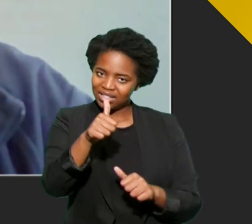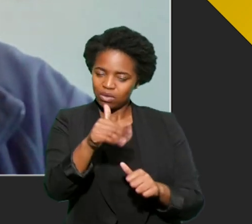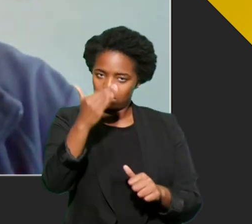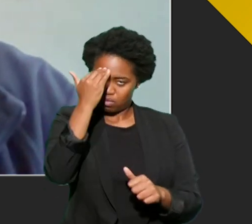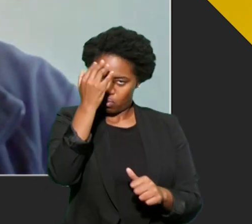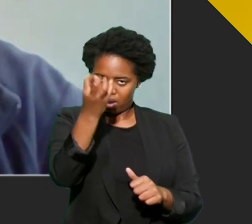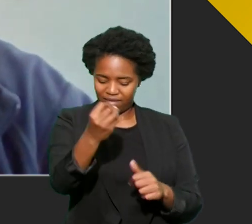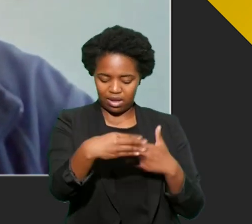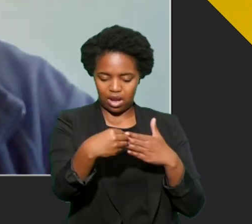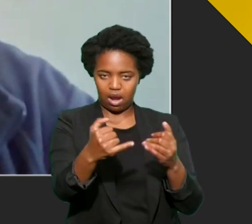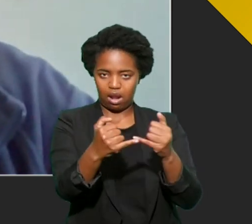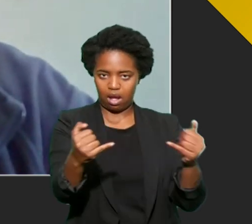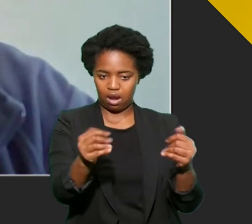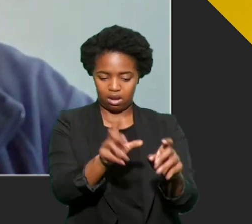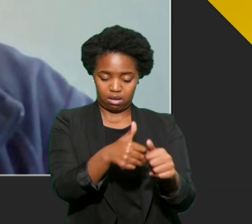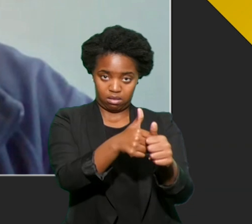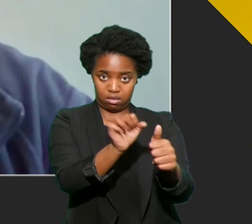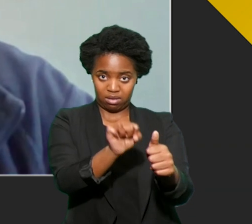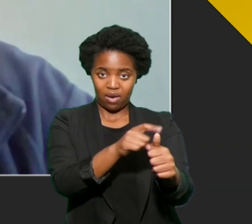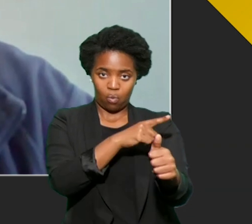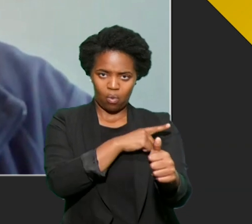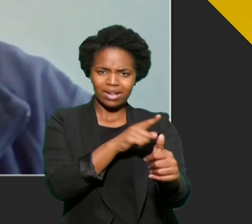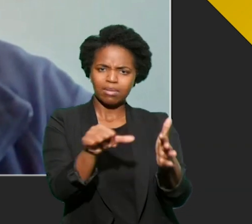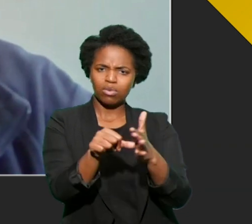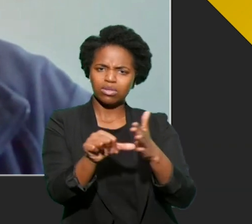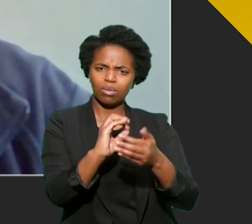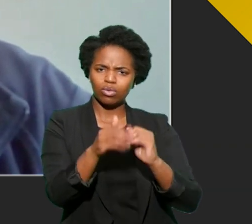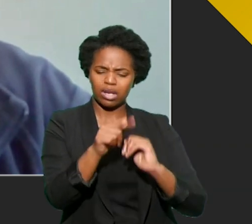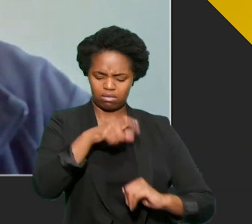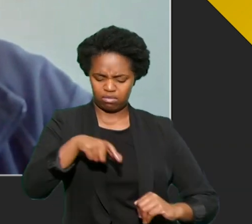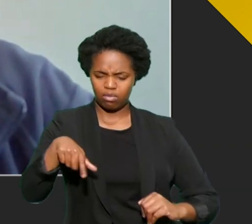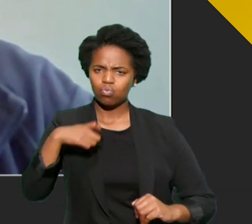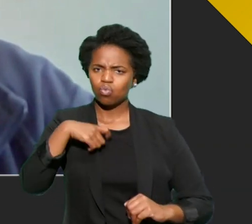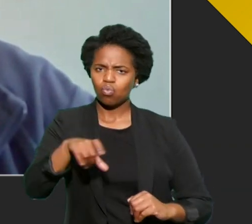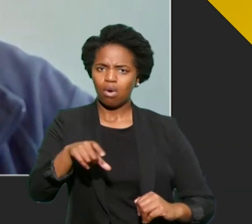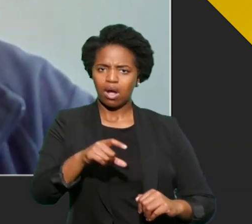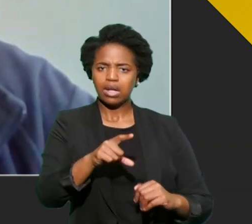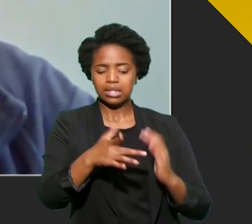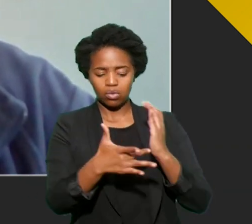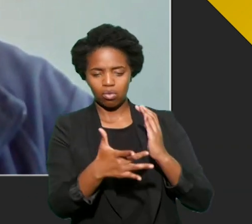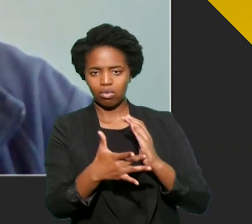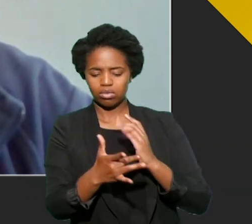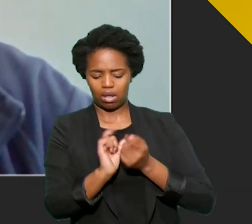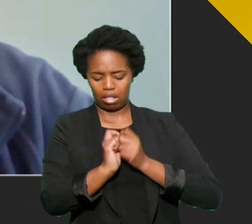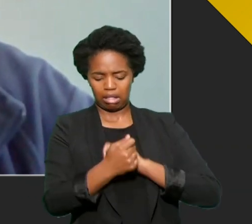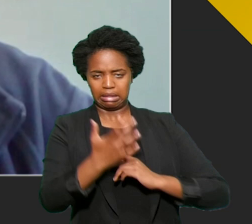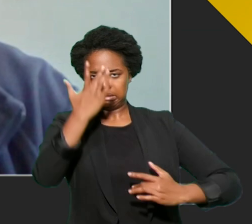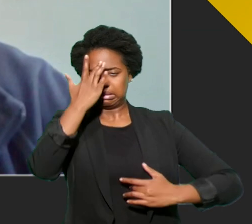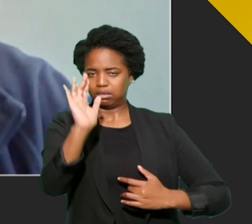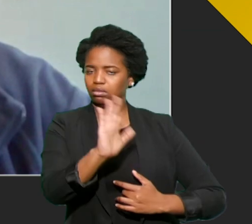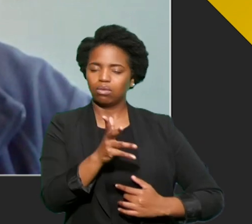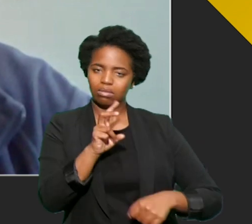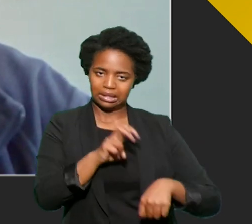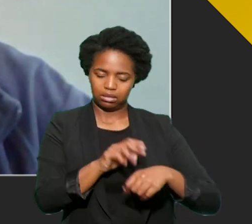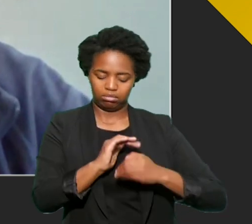it is, as long as they comply with those guidelines, then the leading bodies in the world say that's sufficient to protect us against